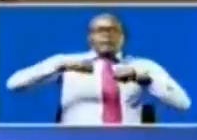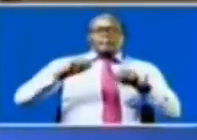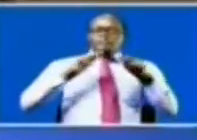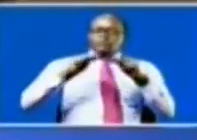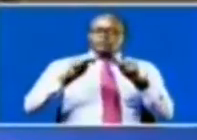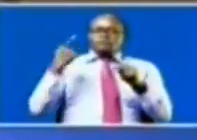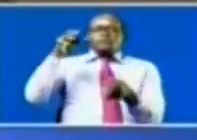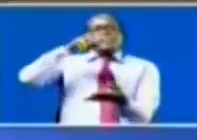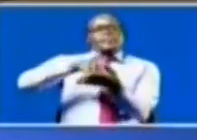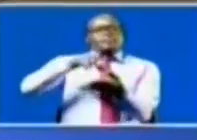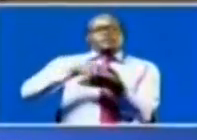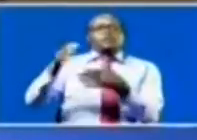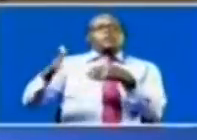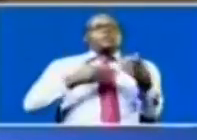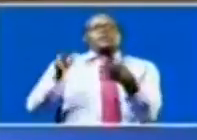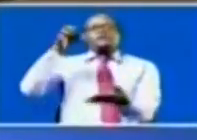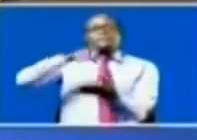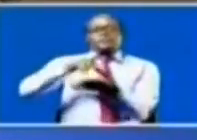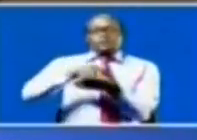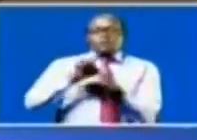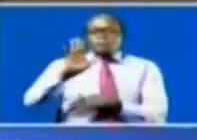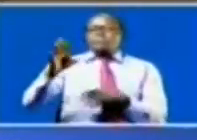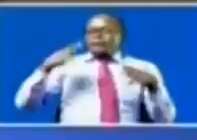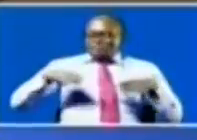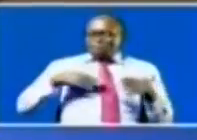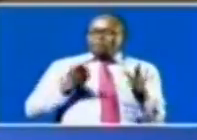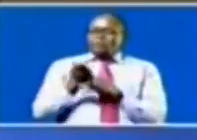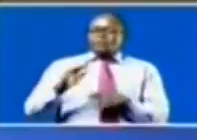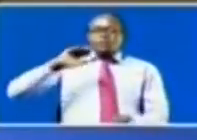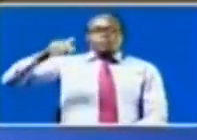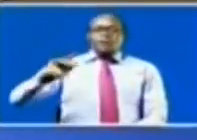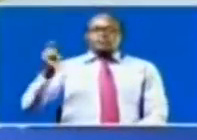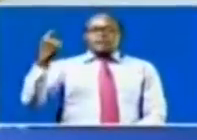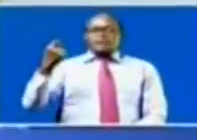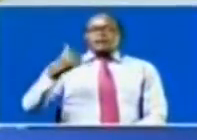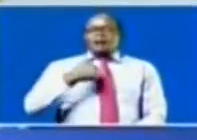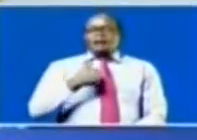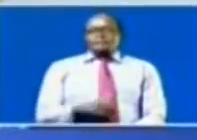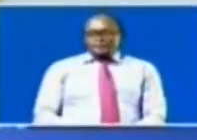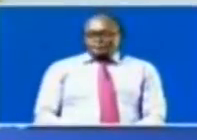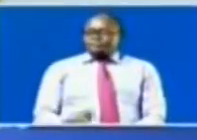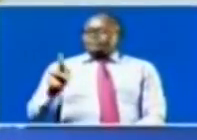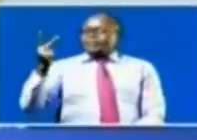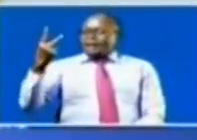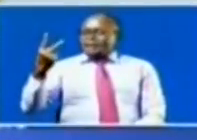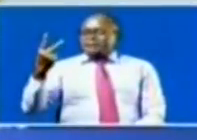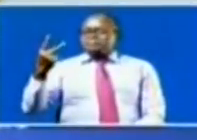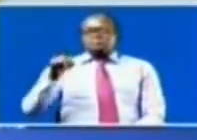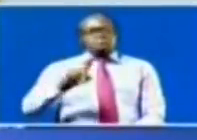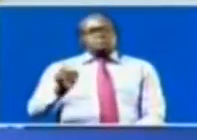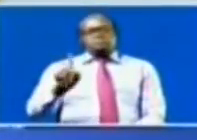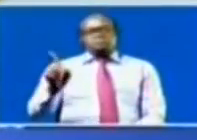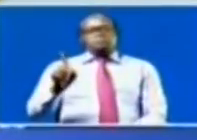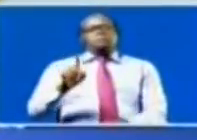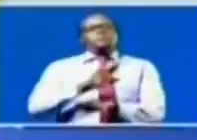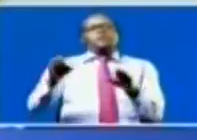negotiate for the position, whatever positions his people in terms of Mount Kenya region will want to have. This country does not